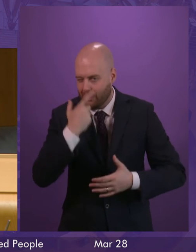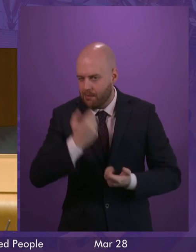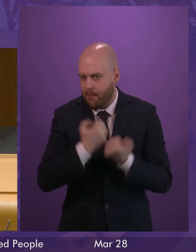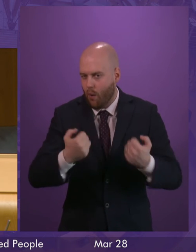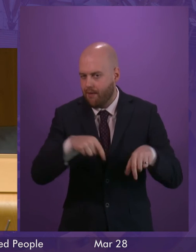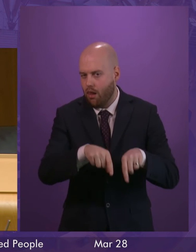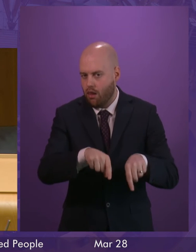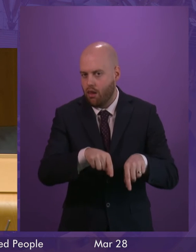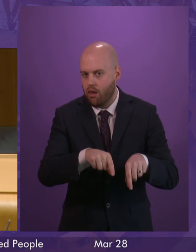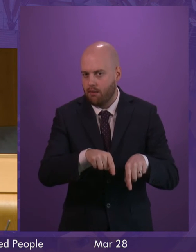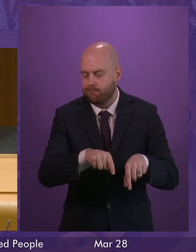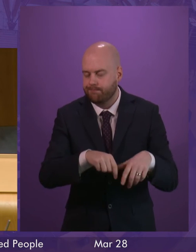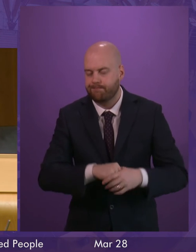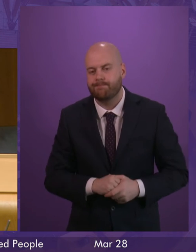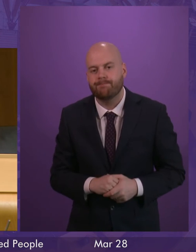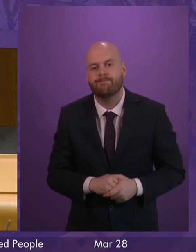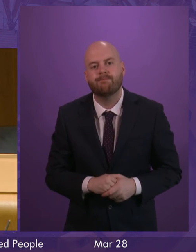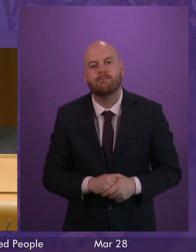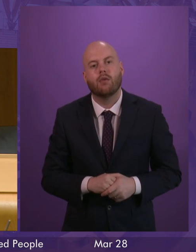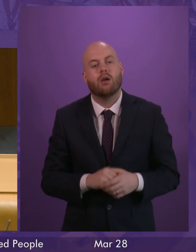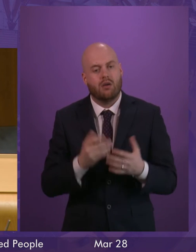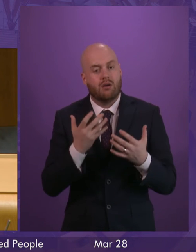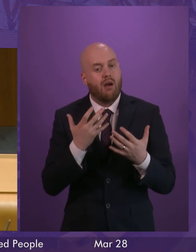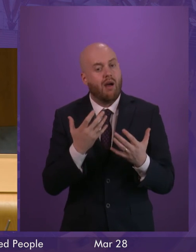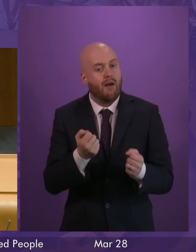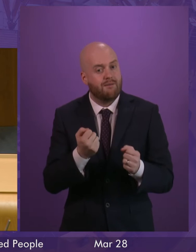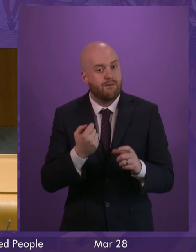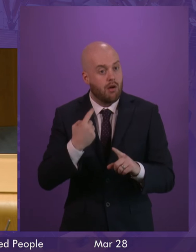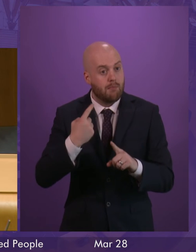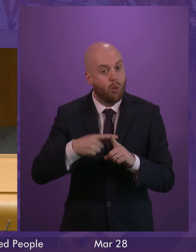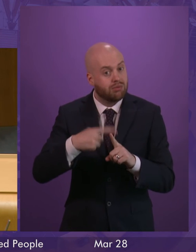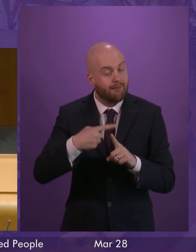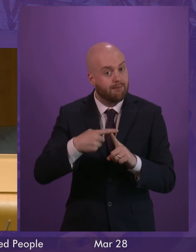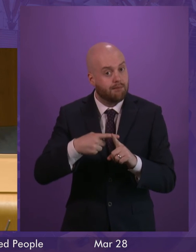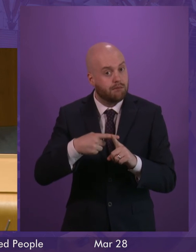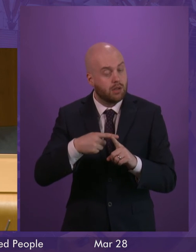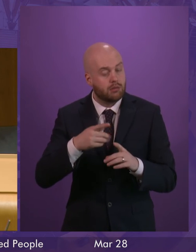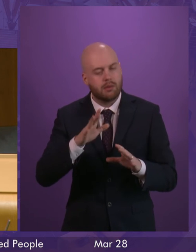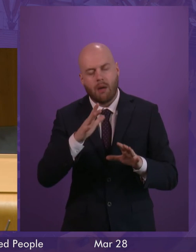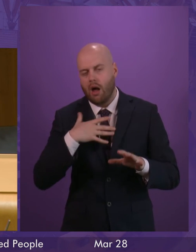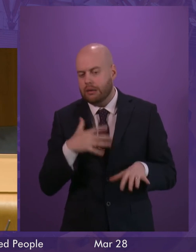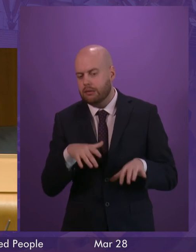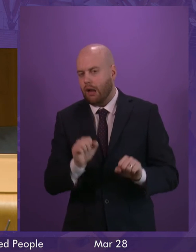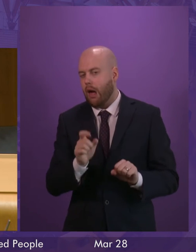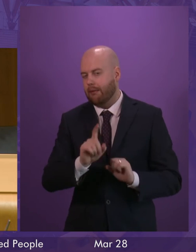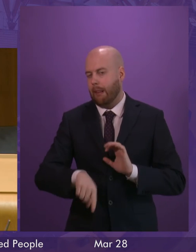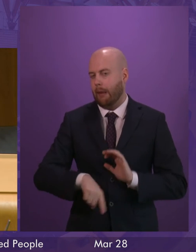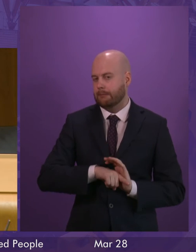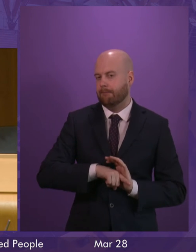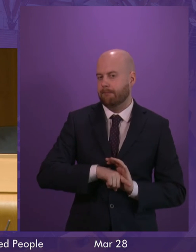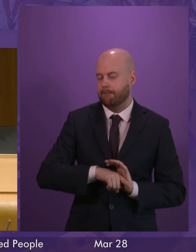Now, there are positives. I'll start off with a negative figure that we've all mentioned, and that is the